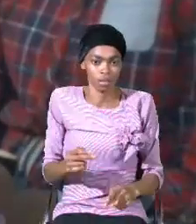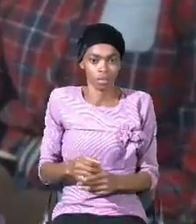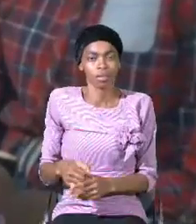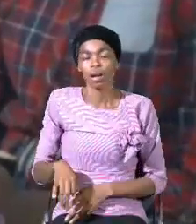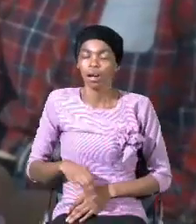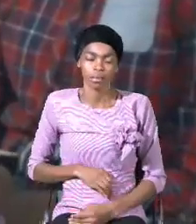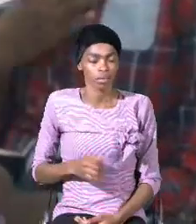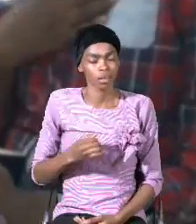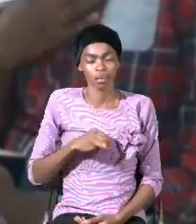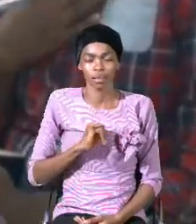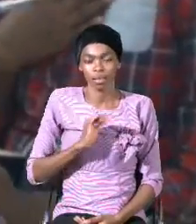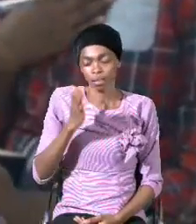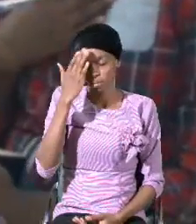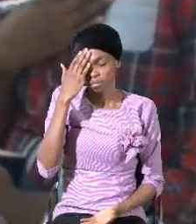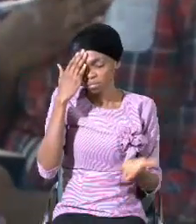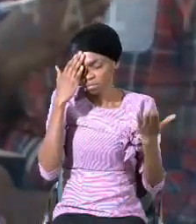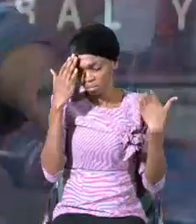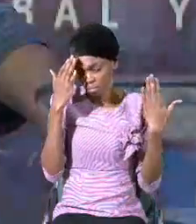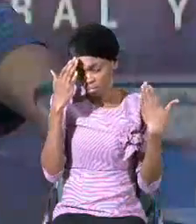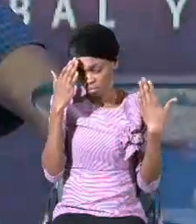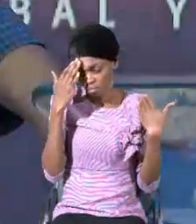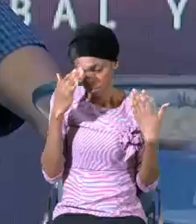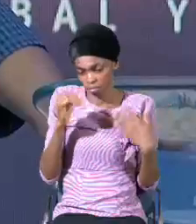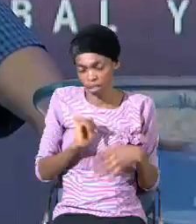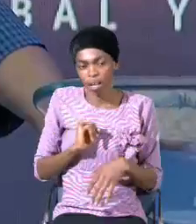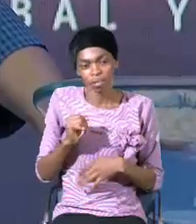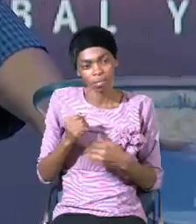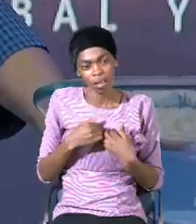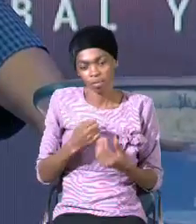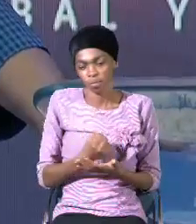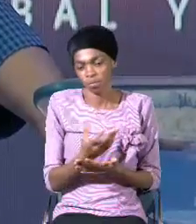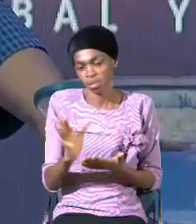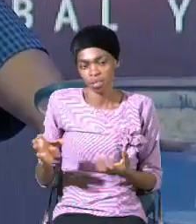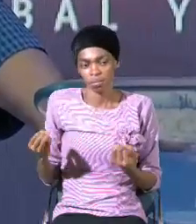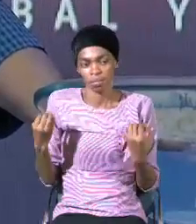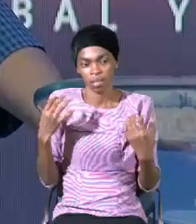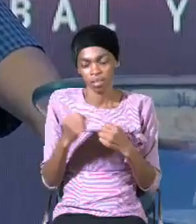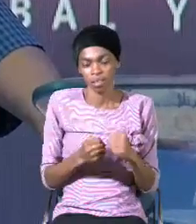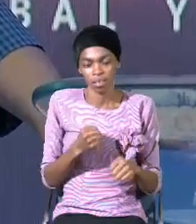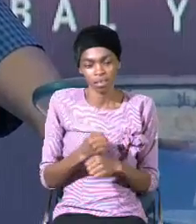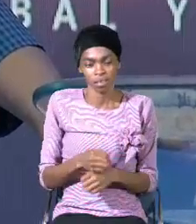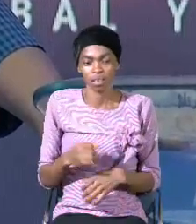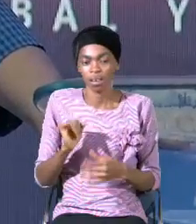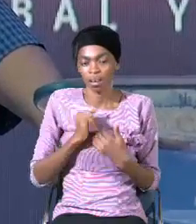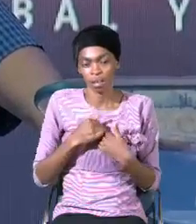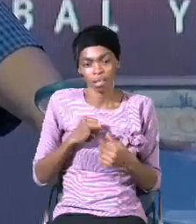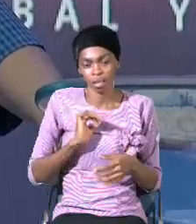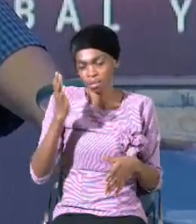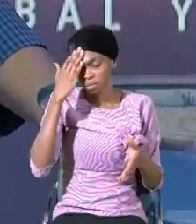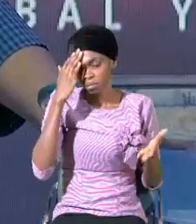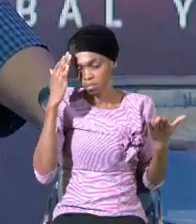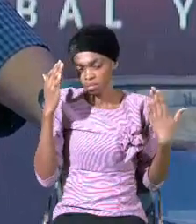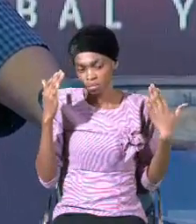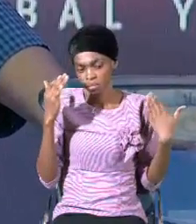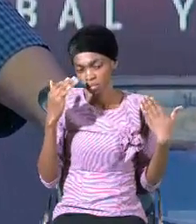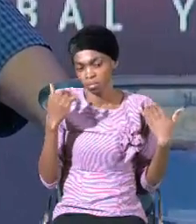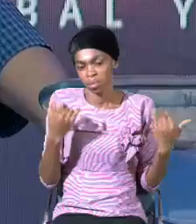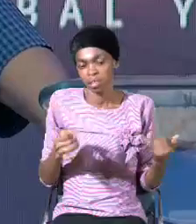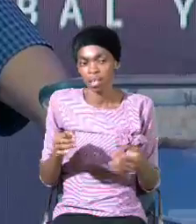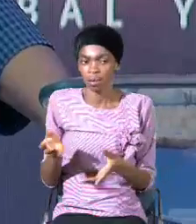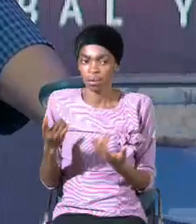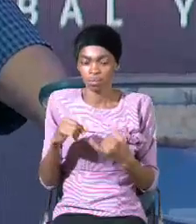known. After so many years wasted, had I known. Coming to the end of life,